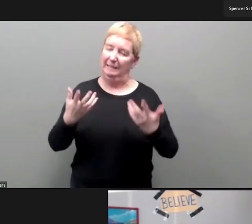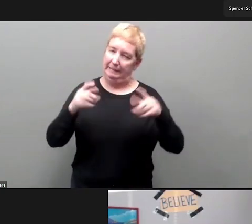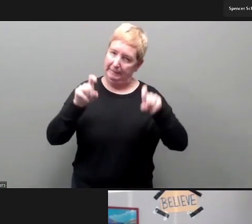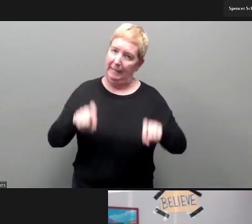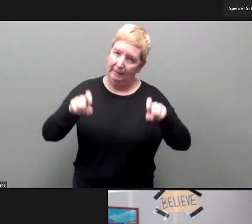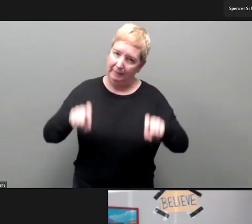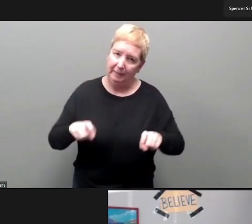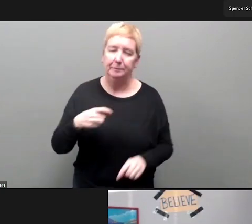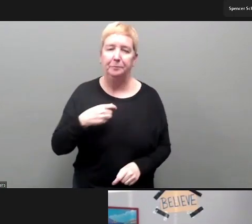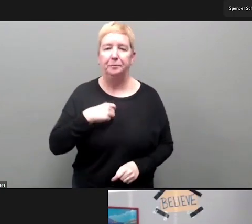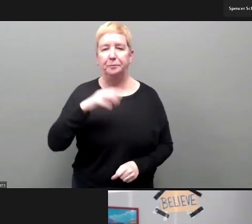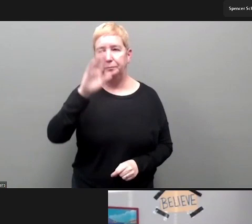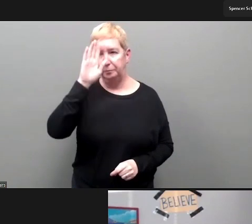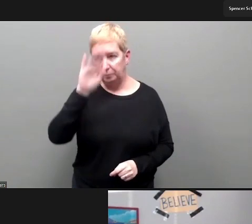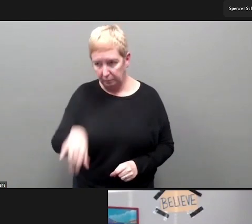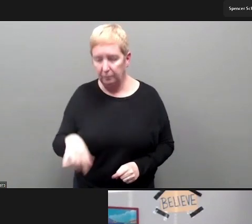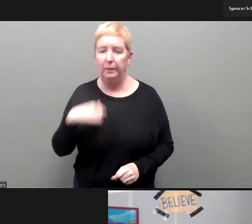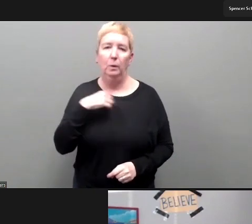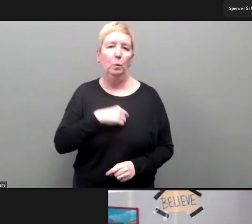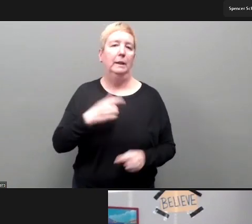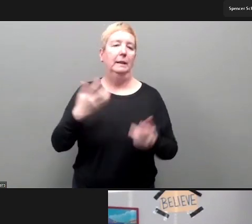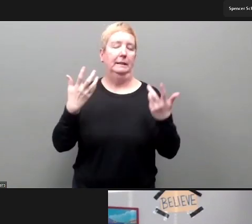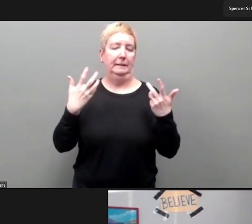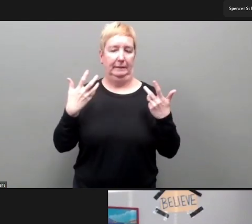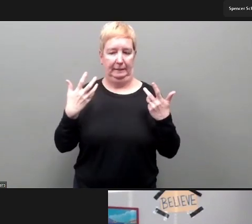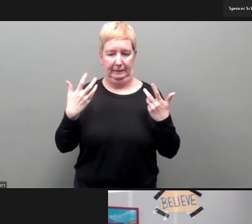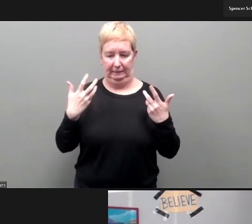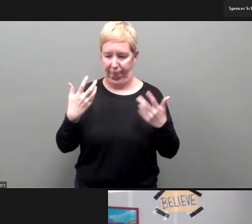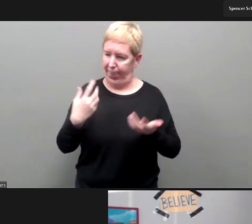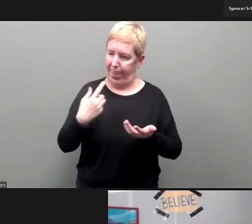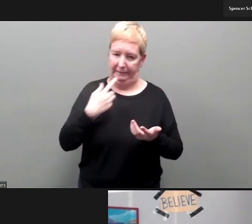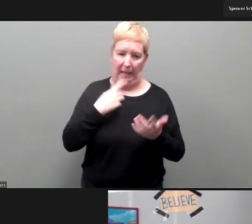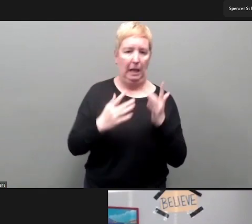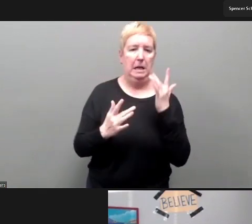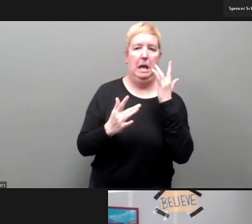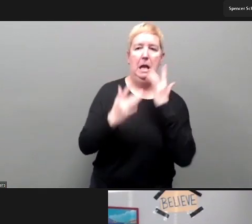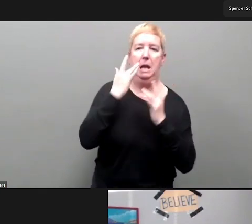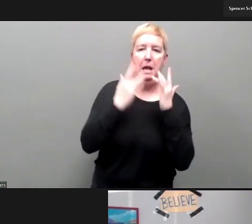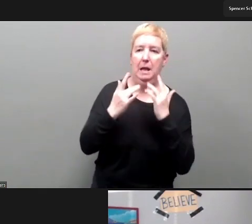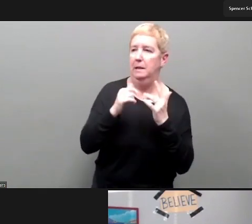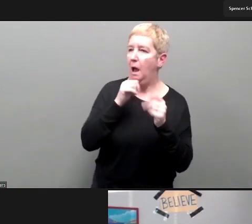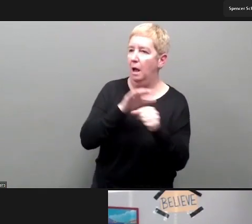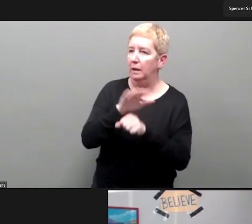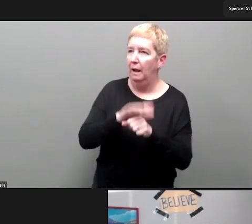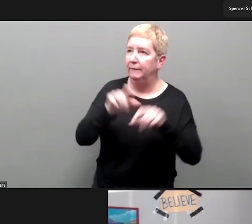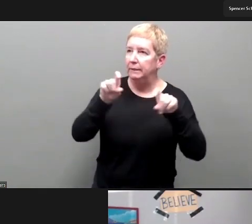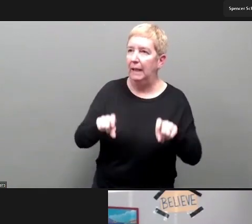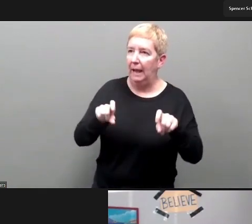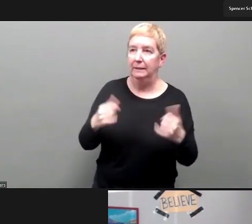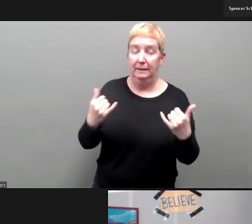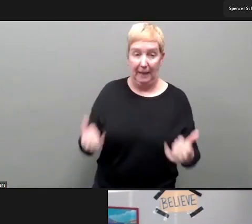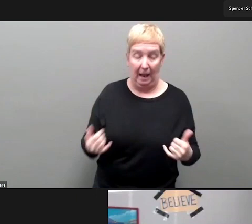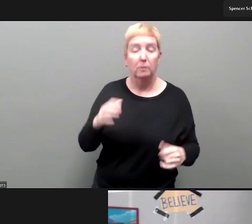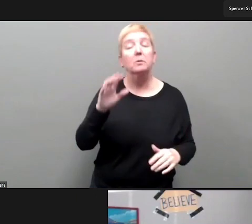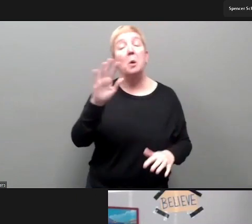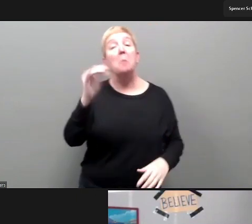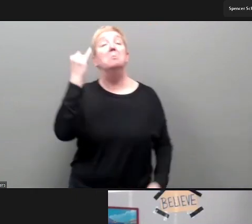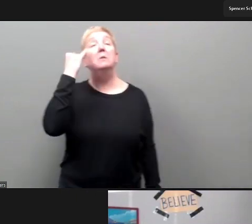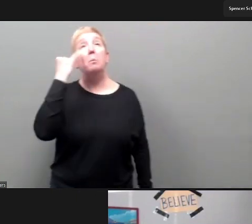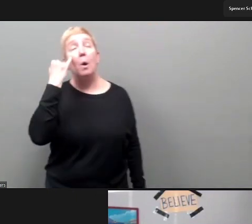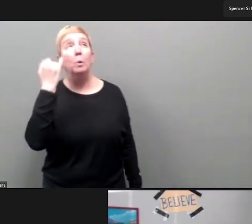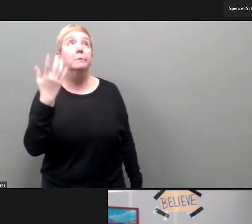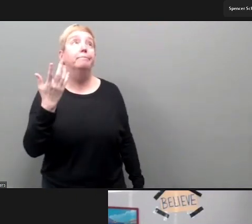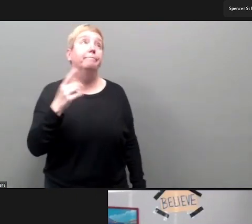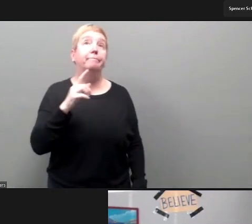know we have talked a little bit about there is a lack of tests available. And so when someone goes into